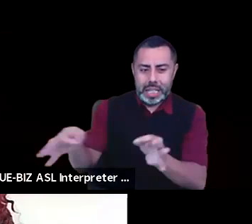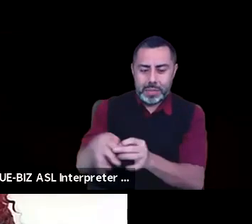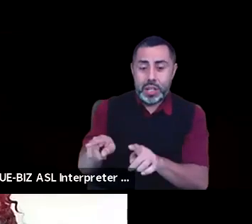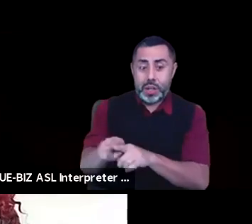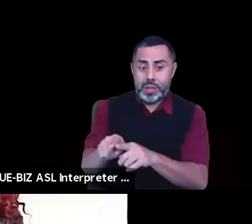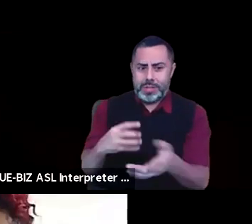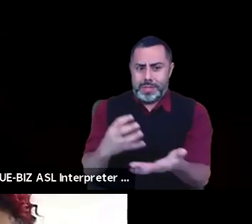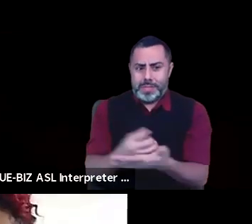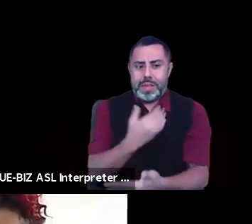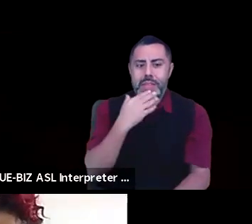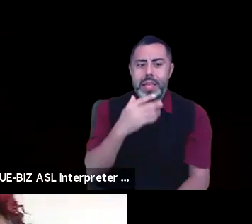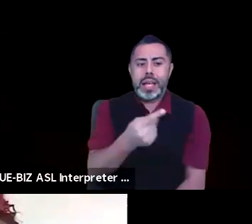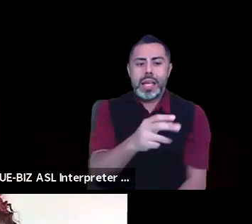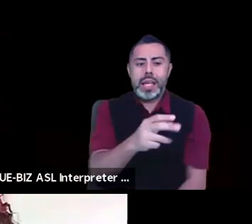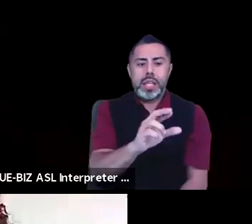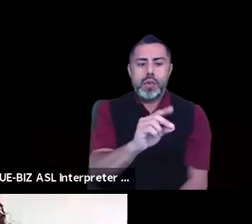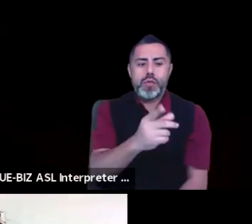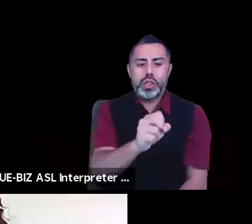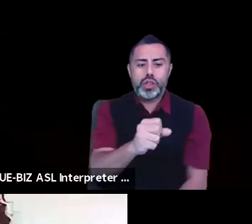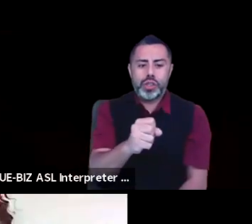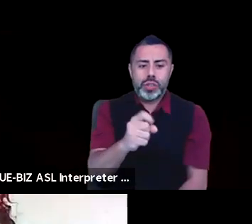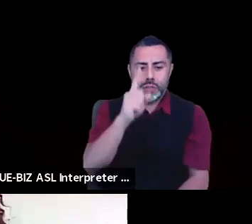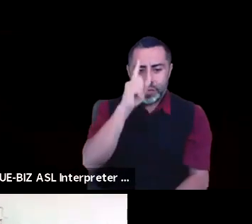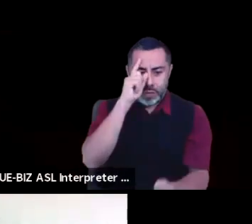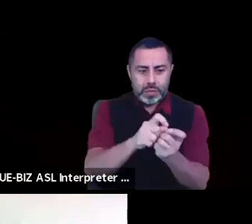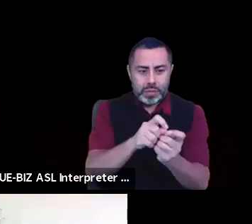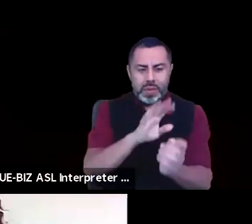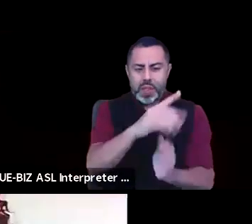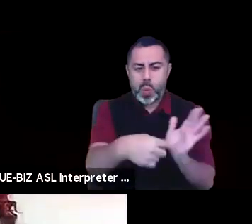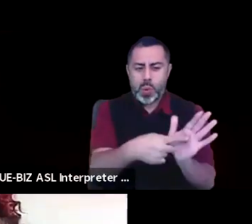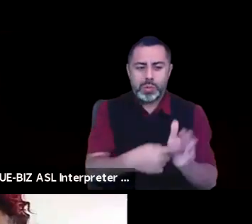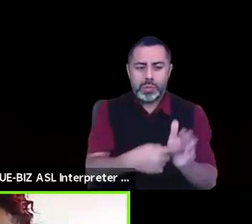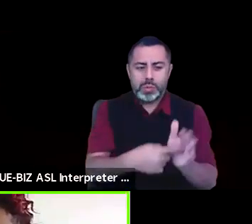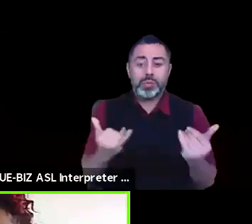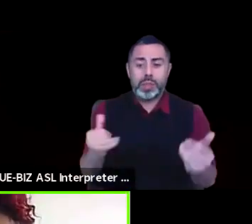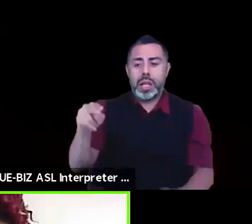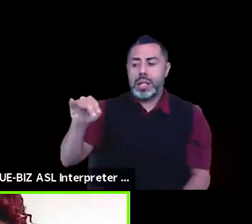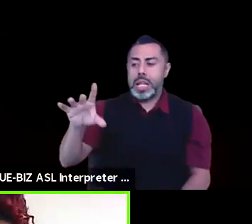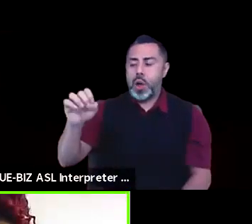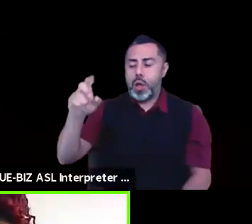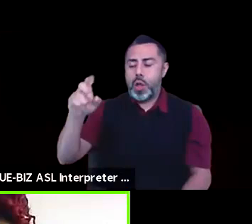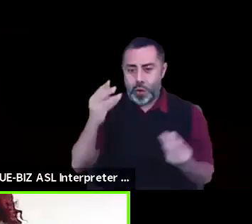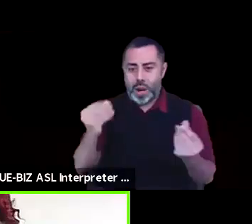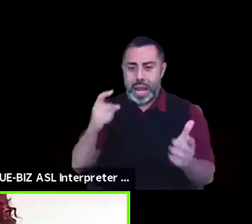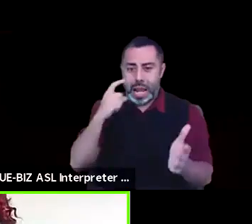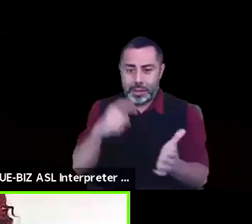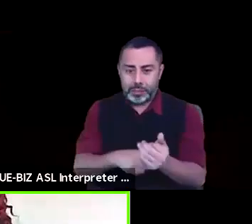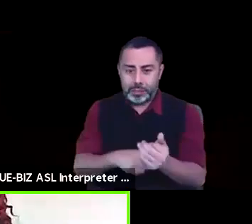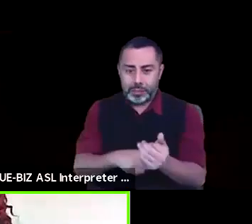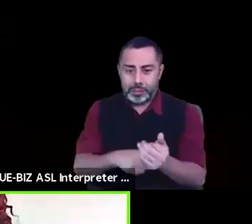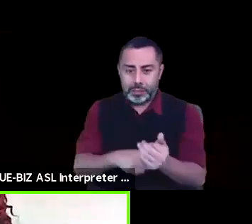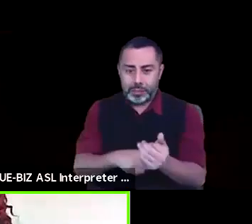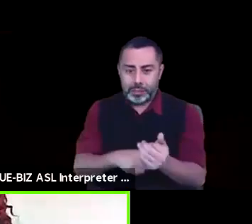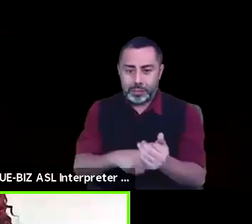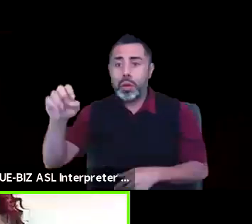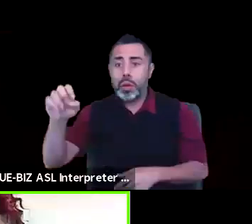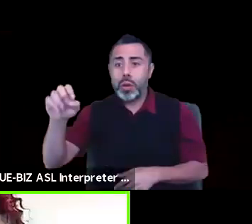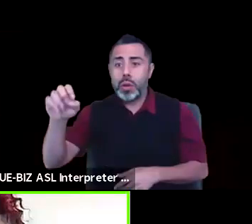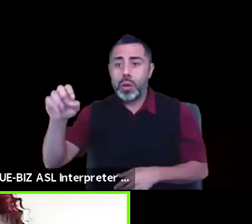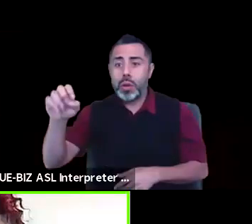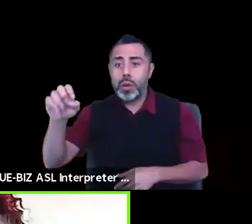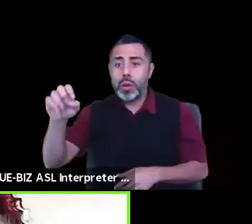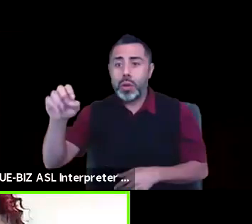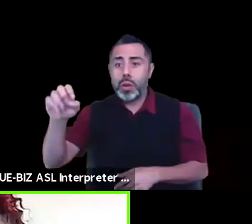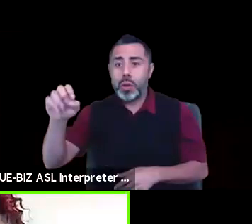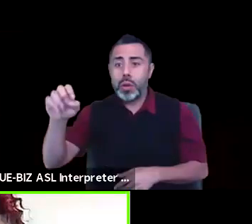Nicole to lead us in a land acknowledgement. Thank you so much. So as we've gathered digitally, we will be honoring the many Indigenous